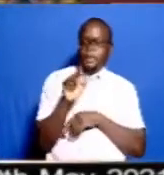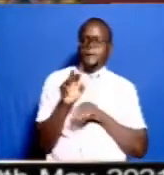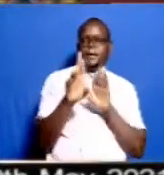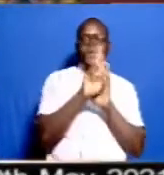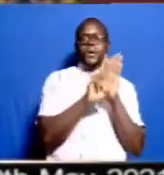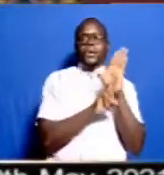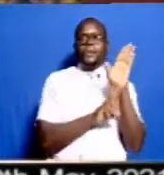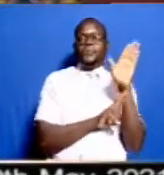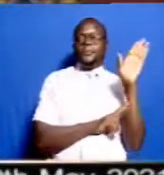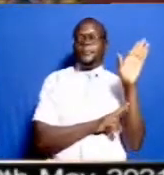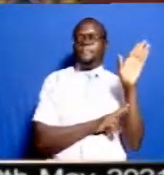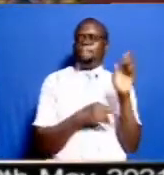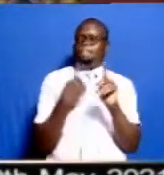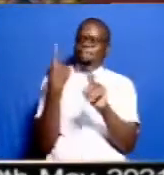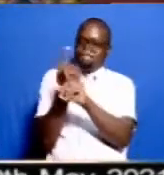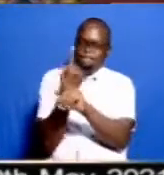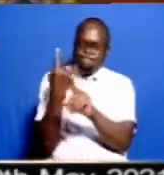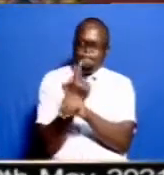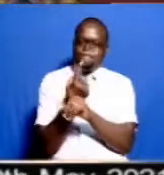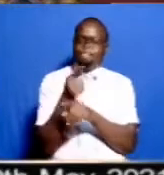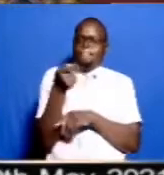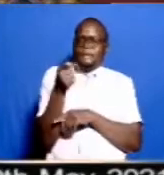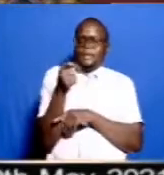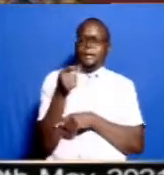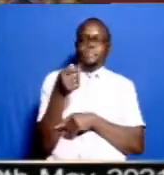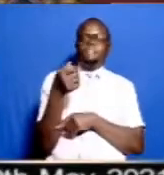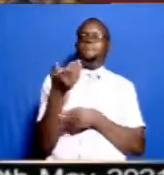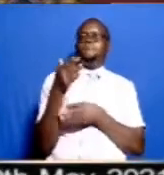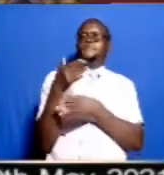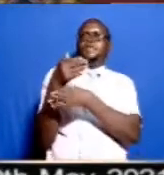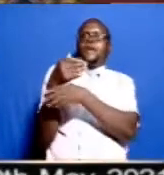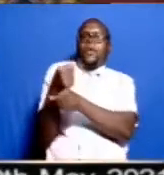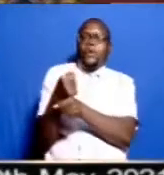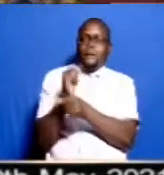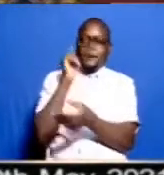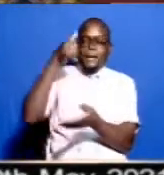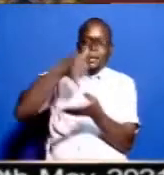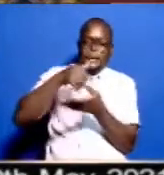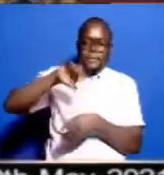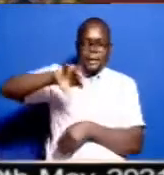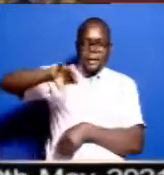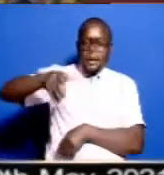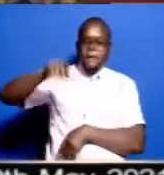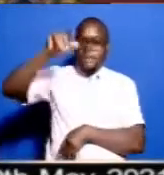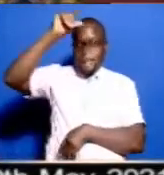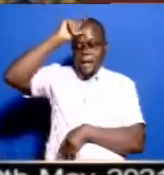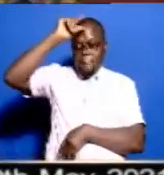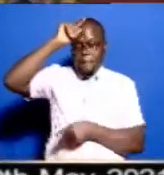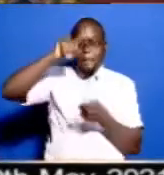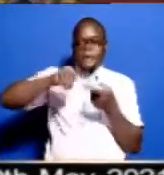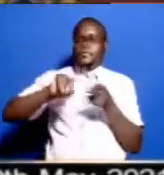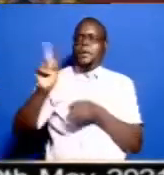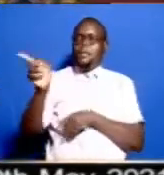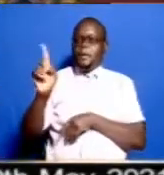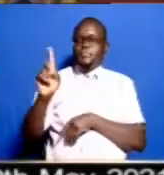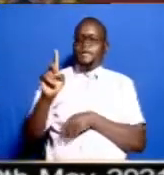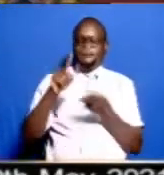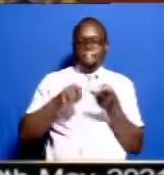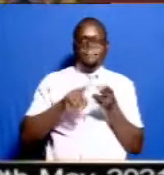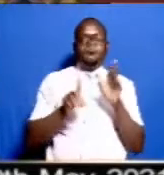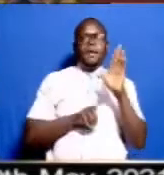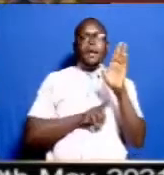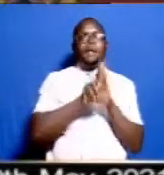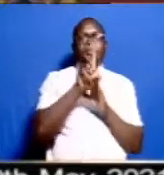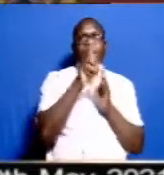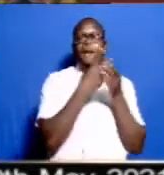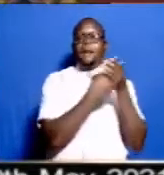regulations. Various key stakeholders, including the county governments, line ministries, development